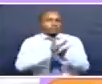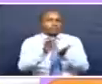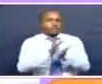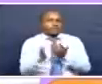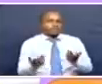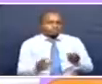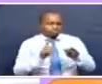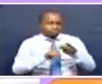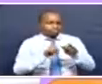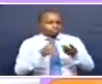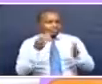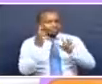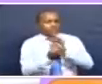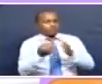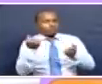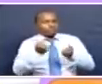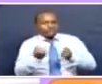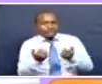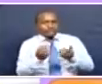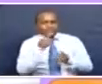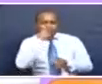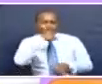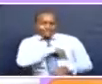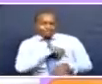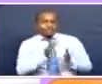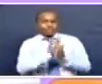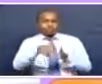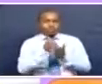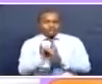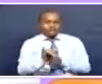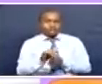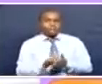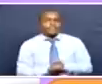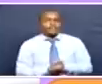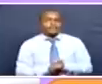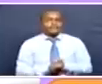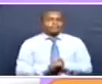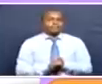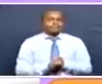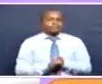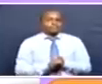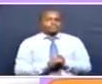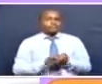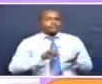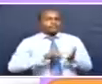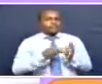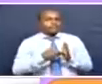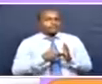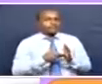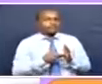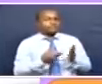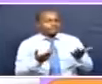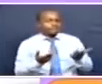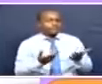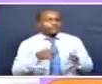of vehicles, of course, and running the offices per diem and all that. So it is necessary. I feel like a newsman who has to hang people and still have